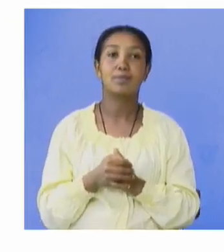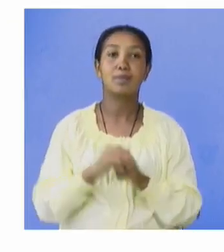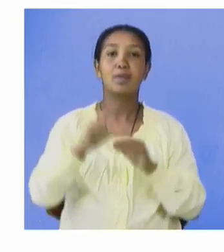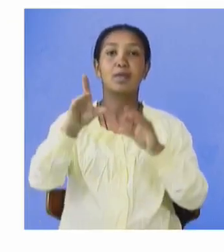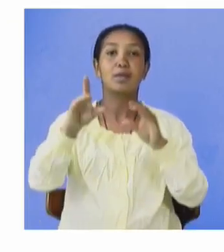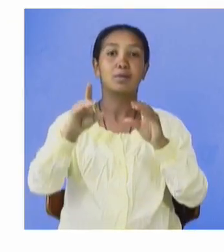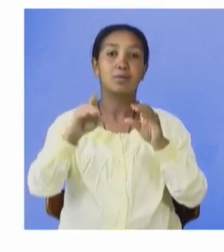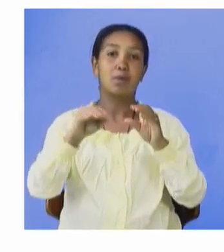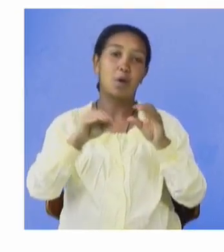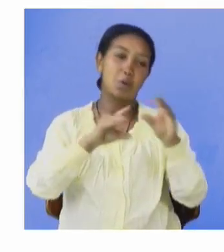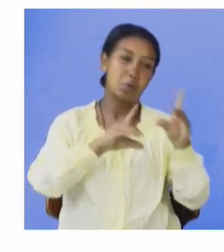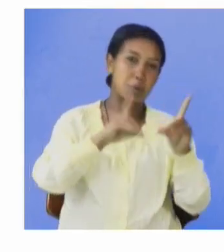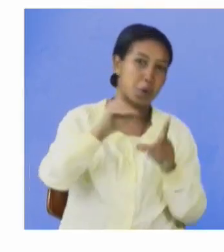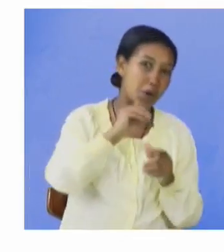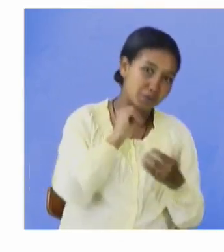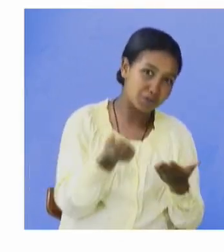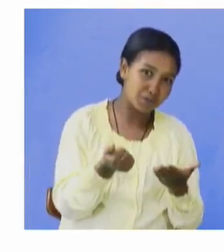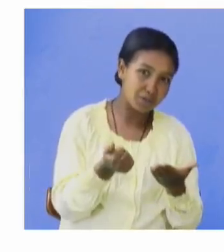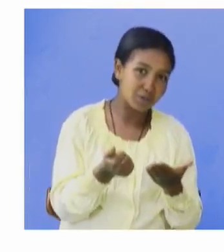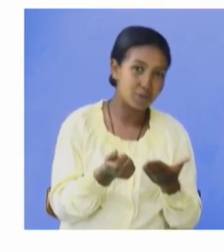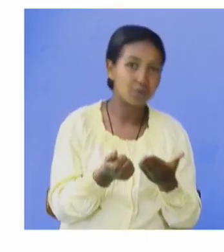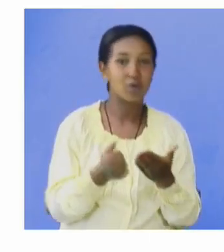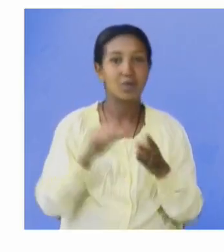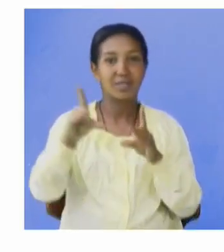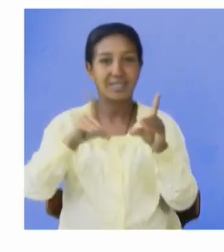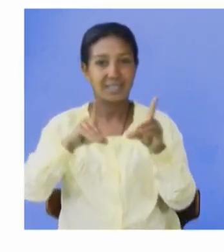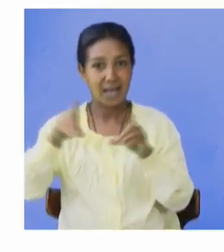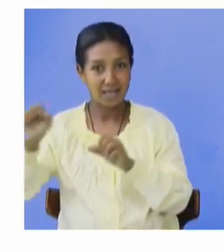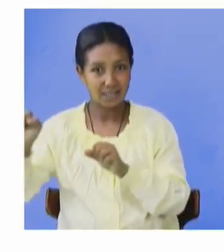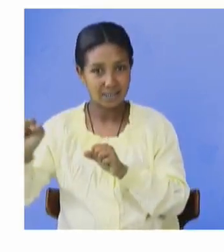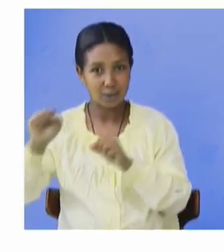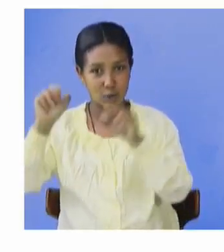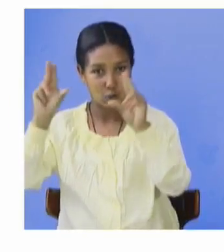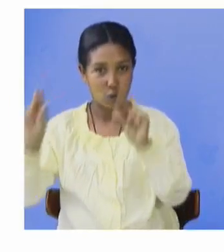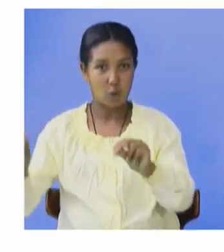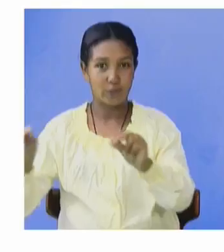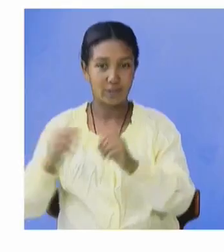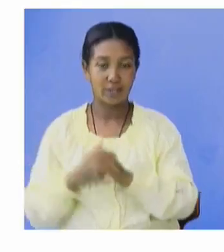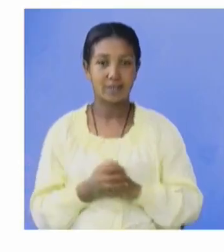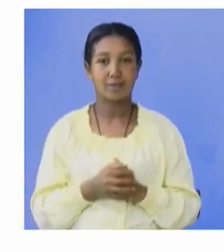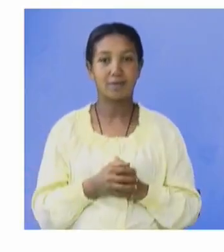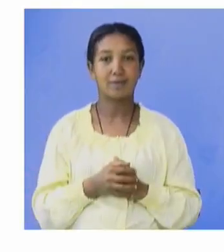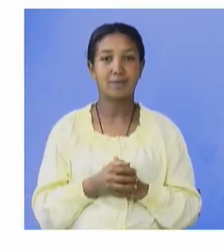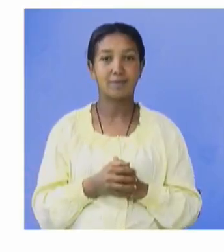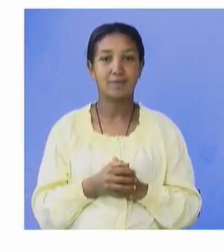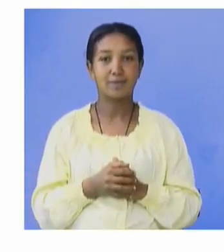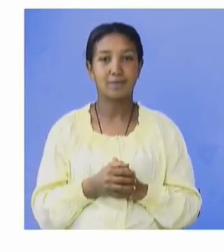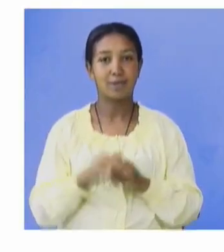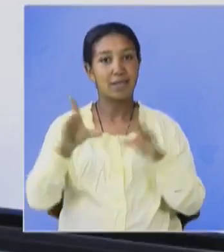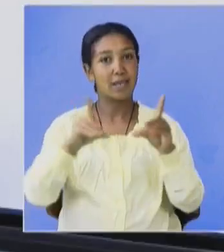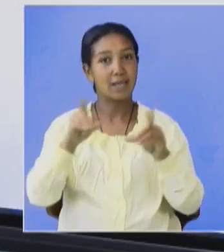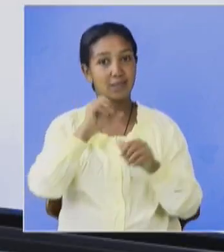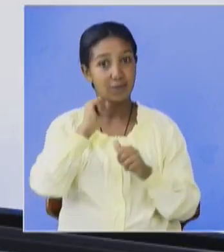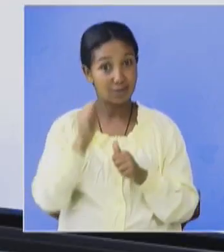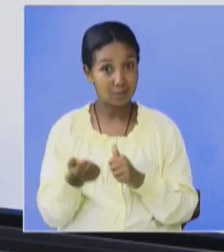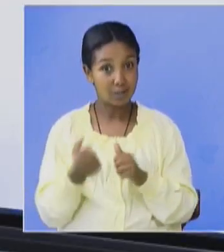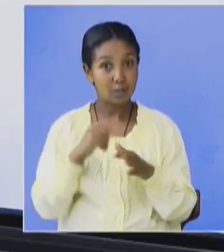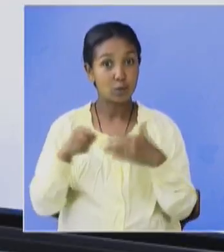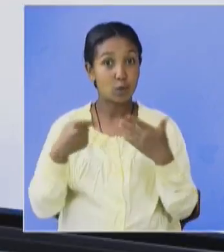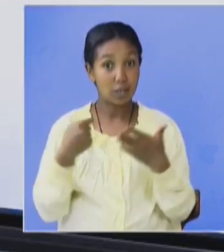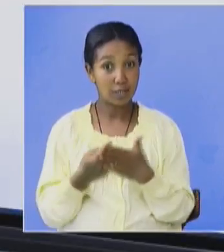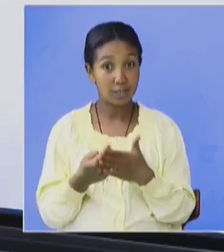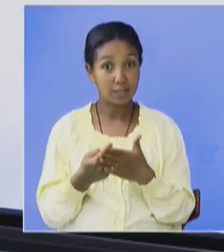or we can say do not, and does not, and does not. So it